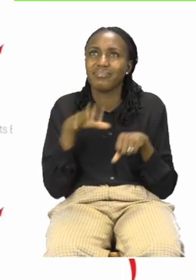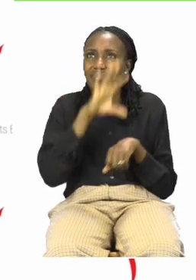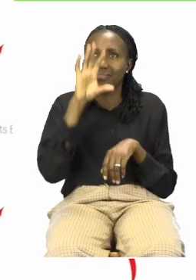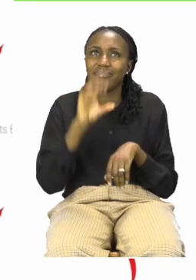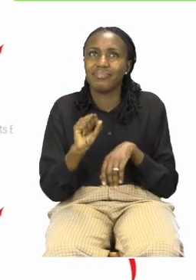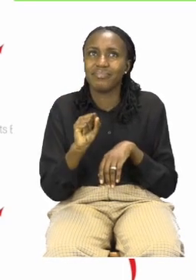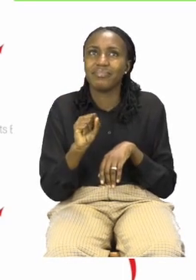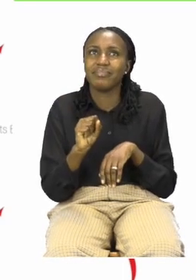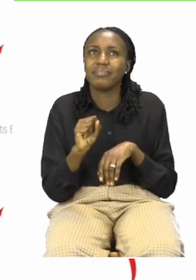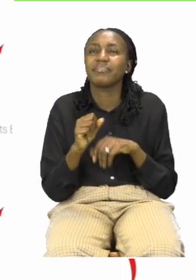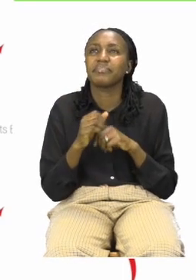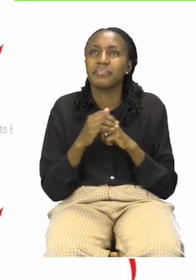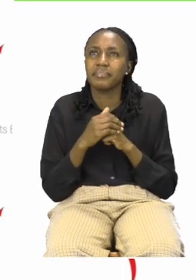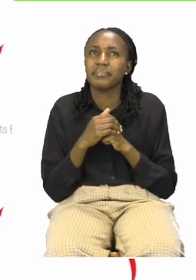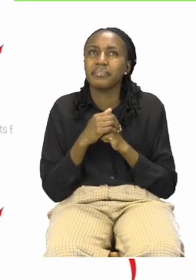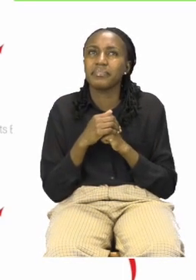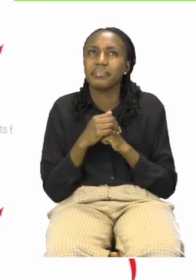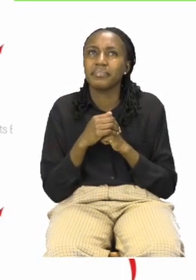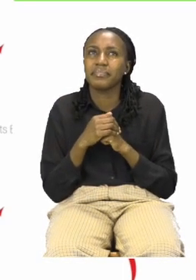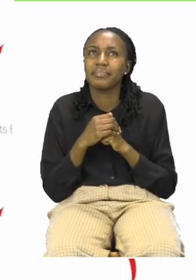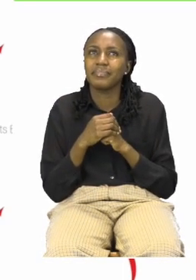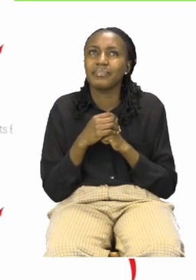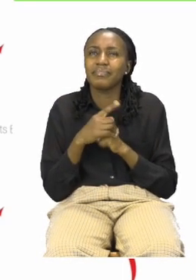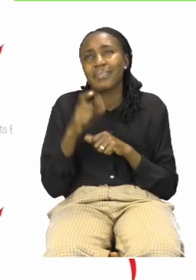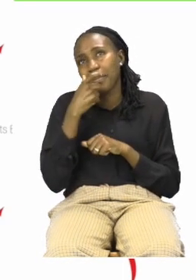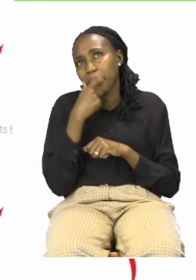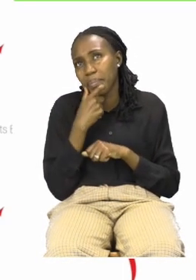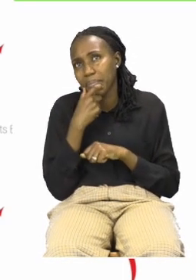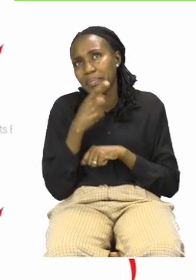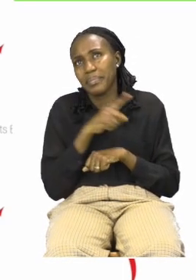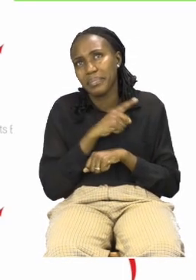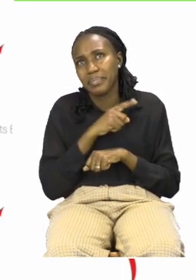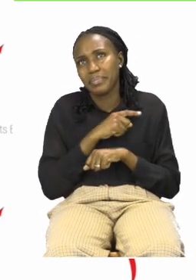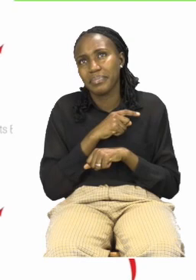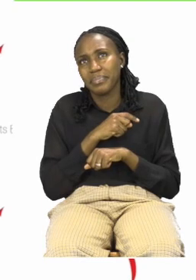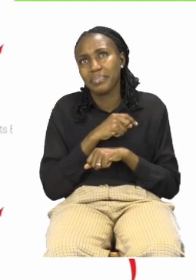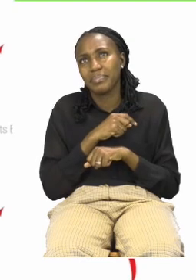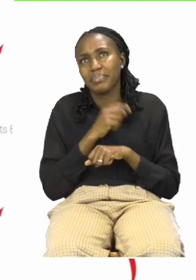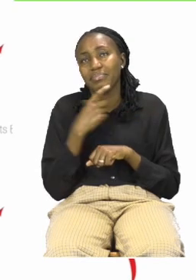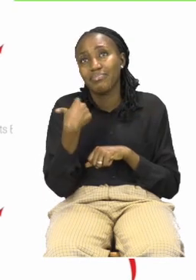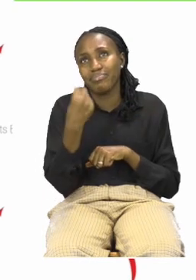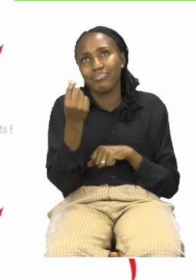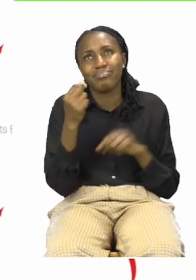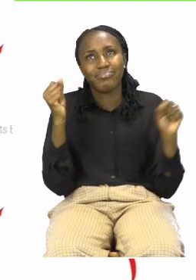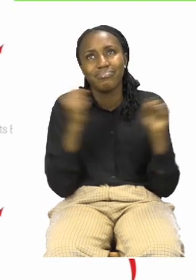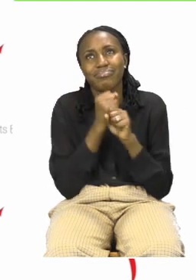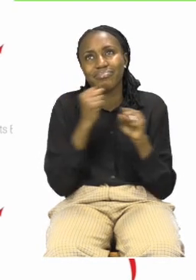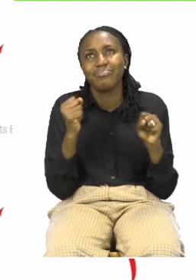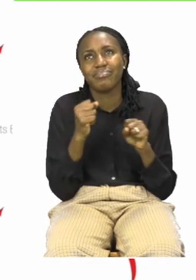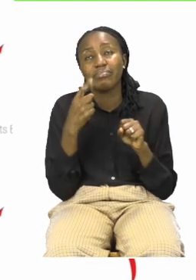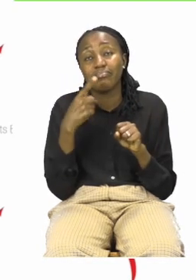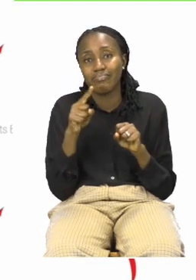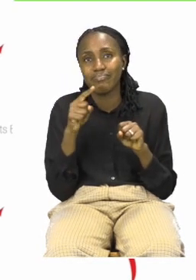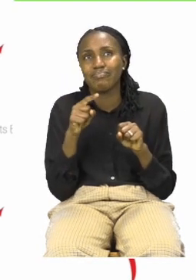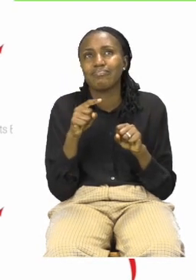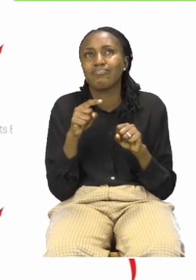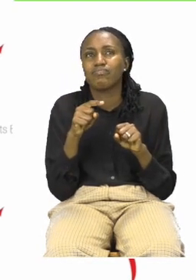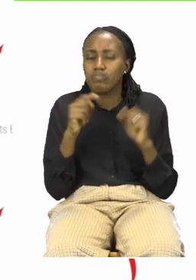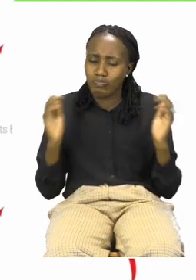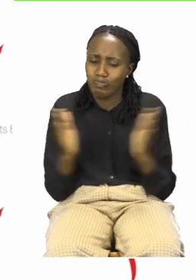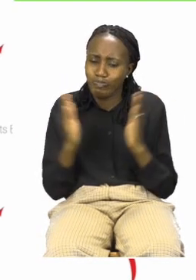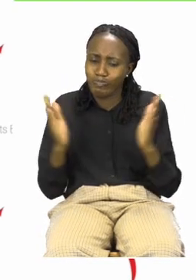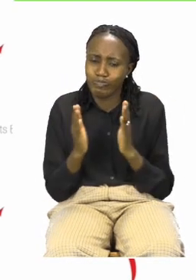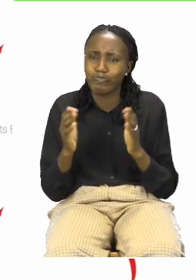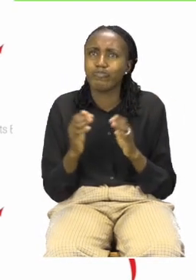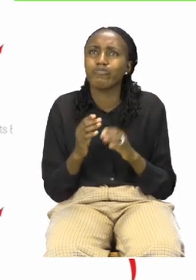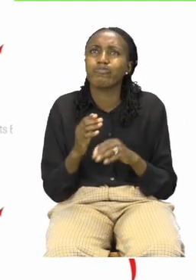stage. So it was very sad that they couldn't go, but we will definitely work forward. Okay.